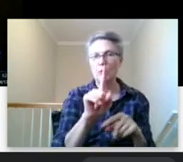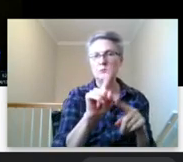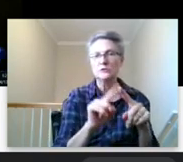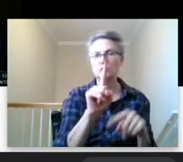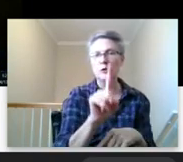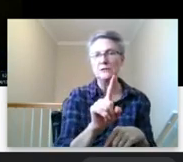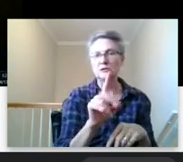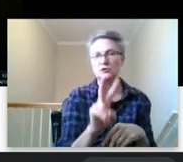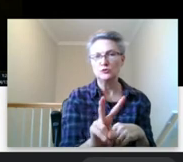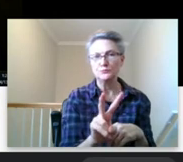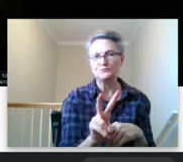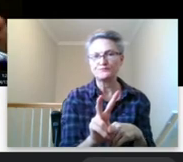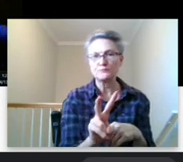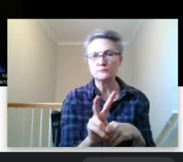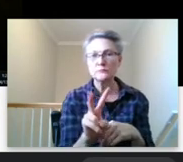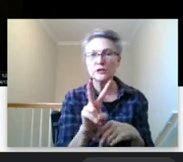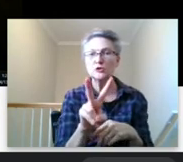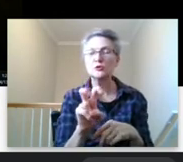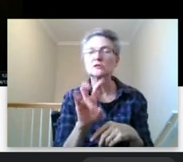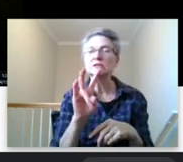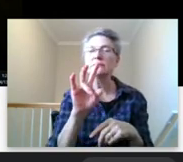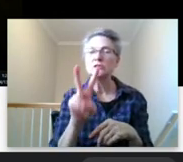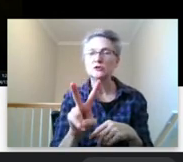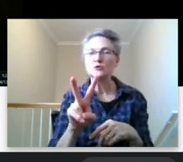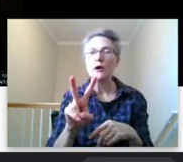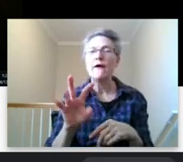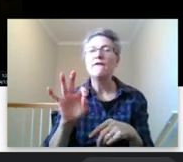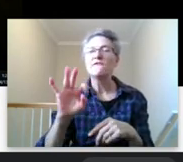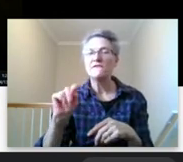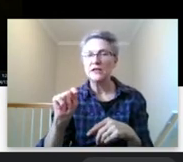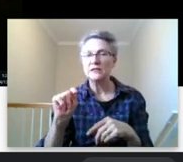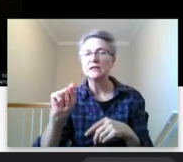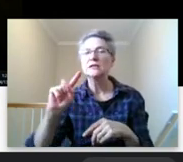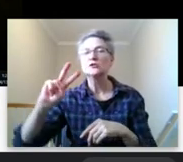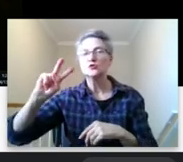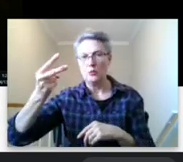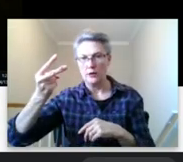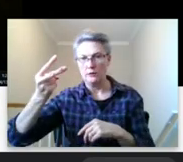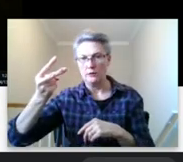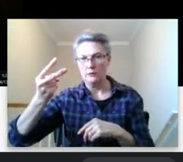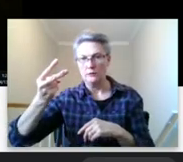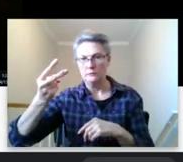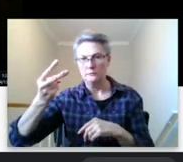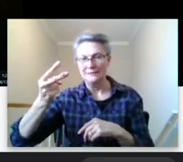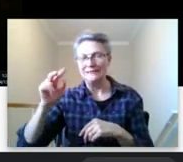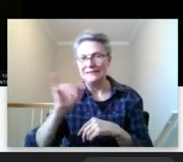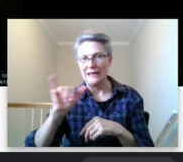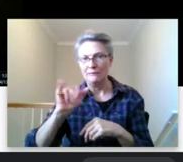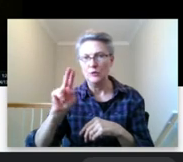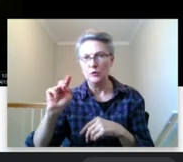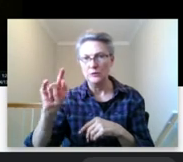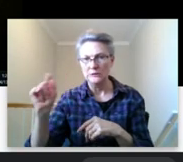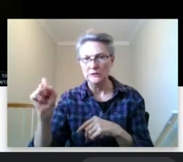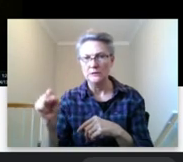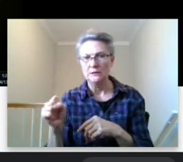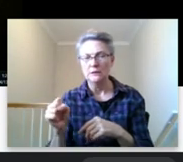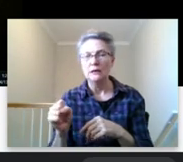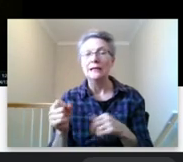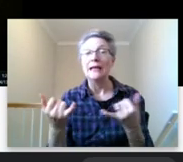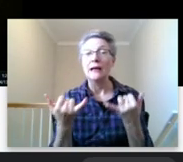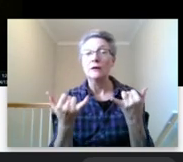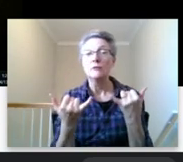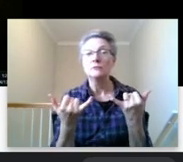1 is 2. So I get 272. My units are still feet squared. So now I